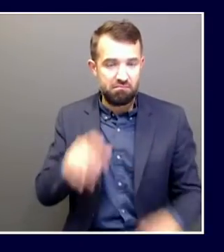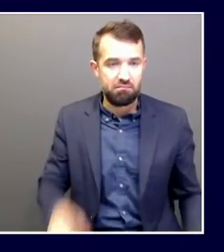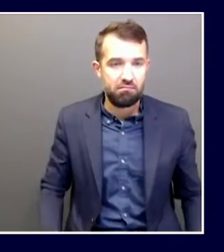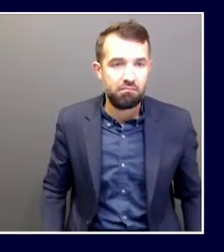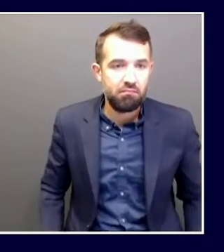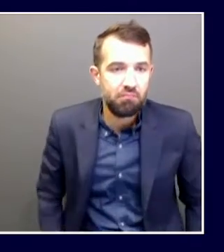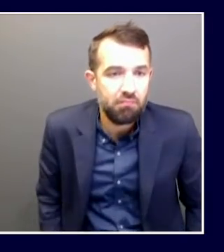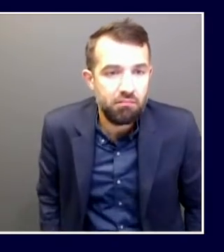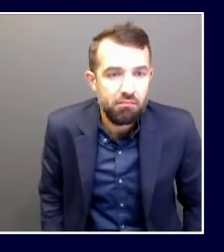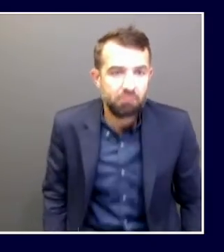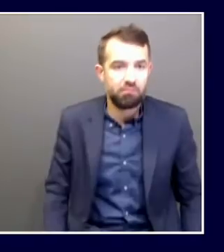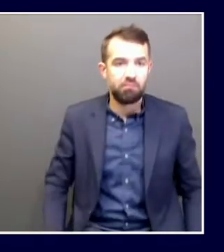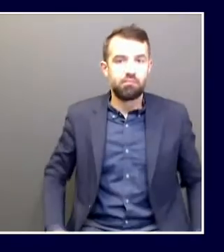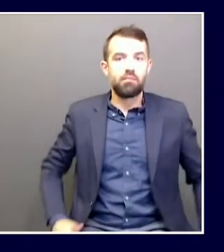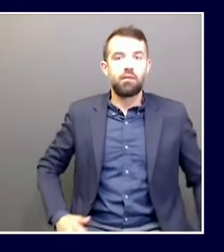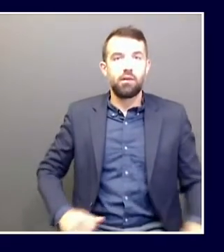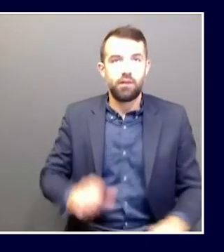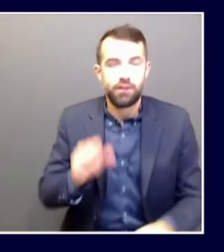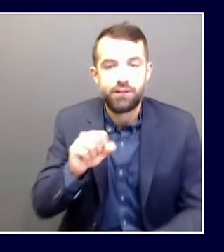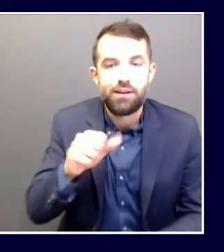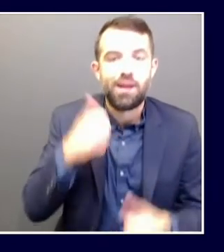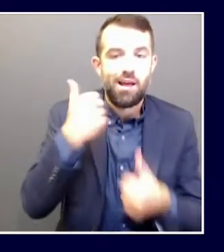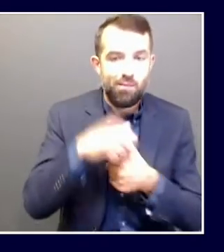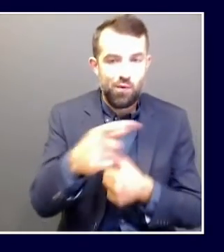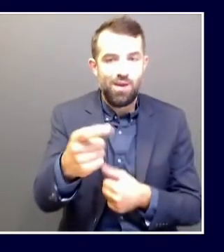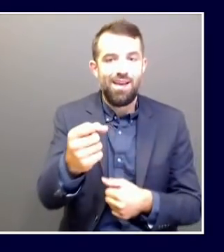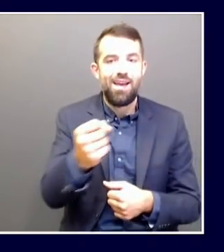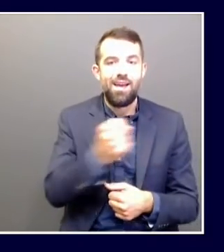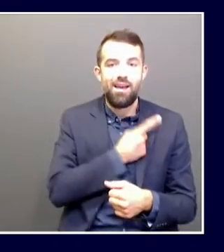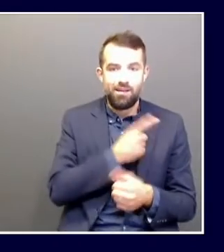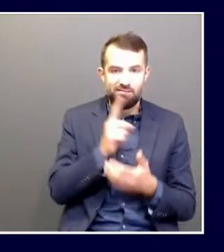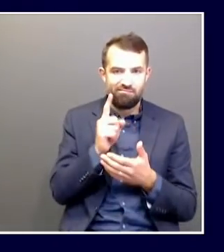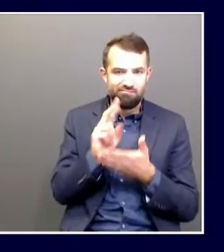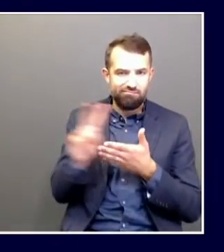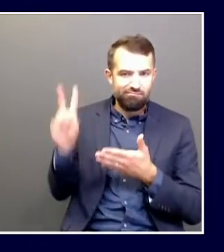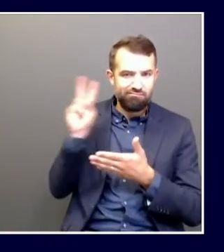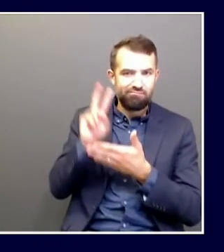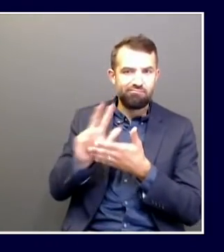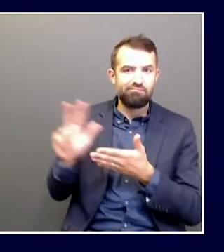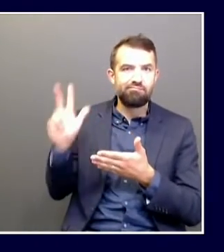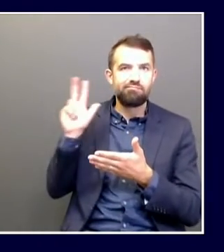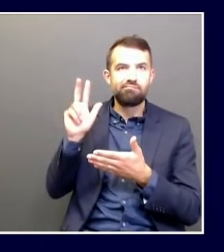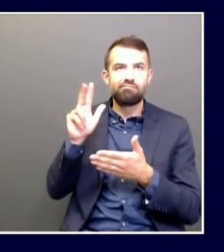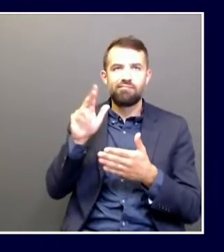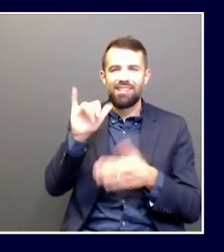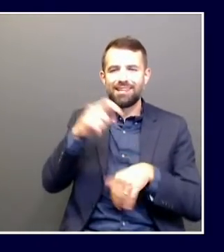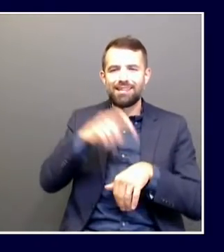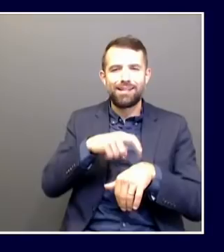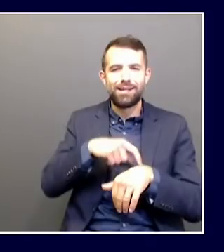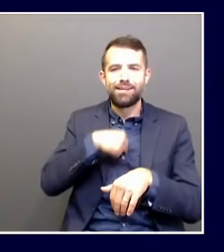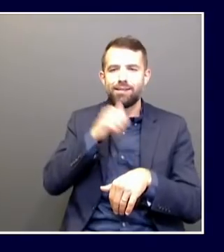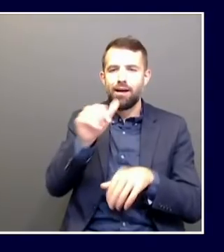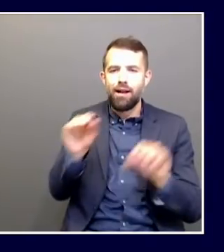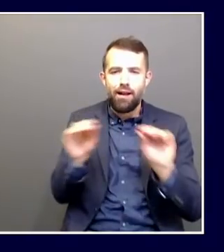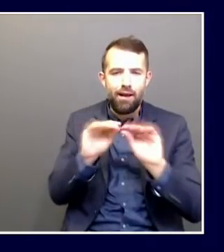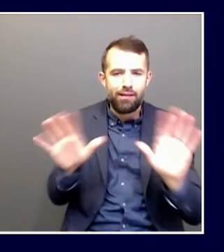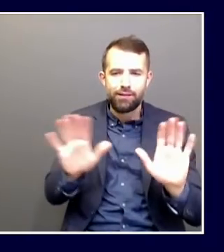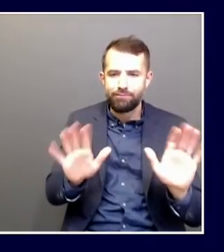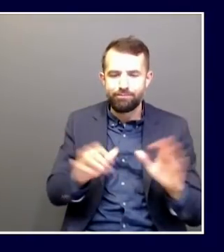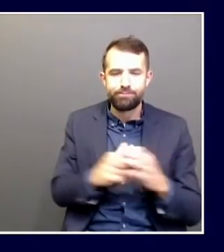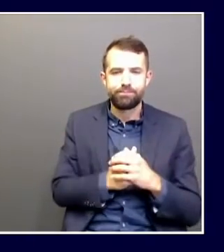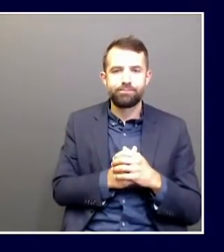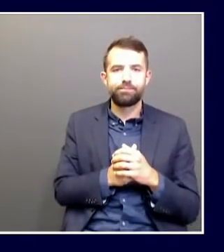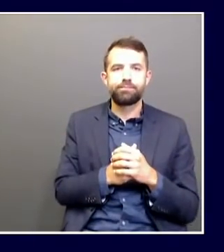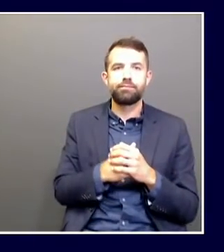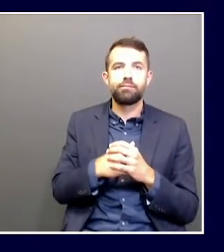remember your question from a couple of weeks ago. And I don't think I was as precise when I answered it a few weeks ago. And I've been debating